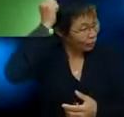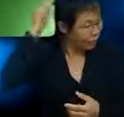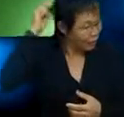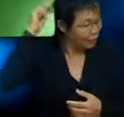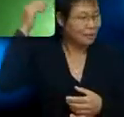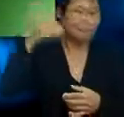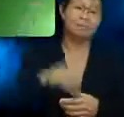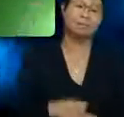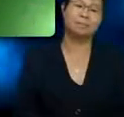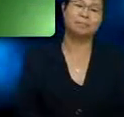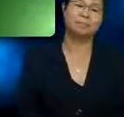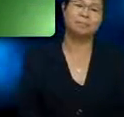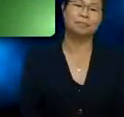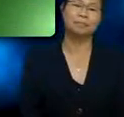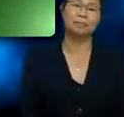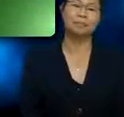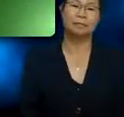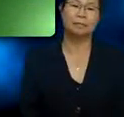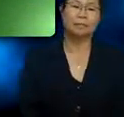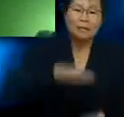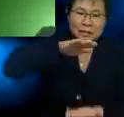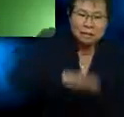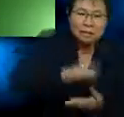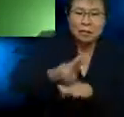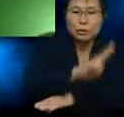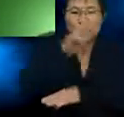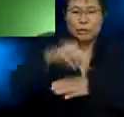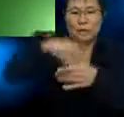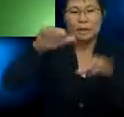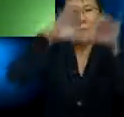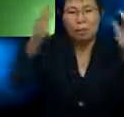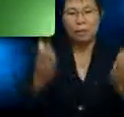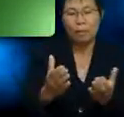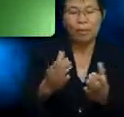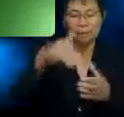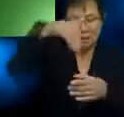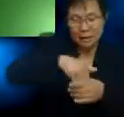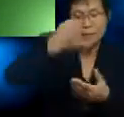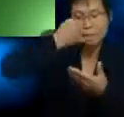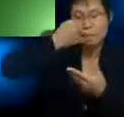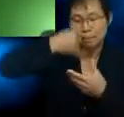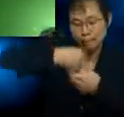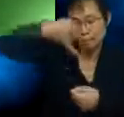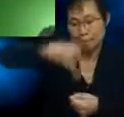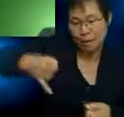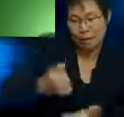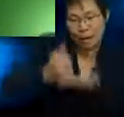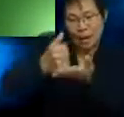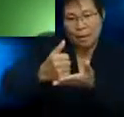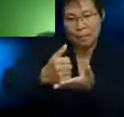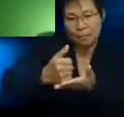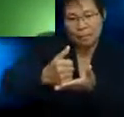in place. A spring is used in a ballpoint pen. It helps the